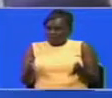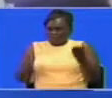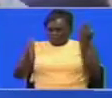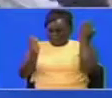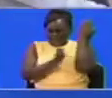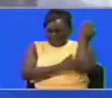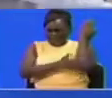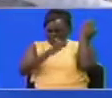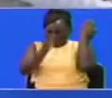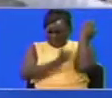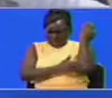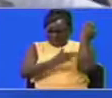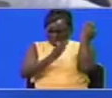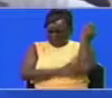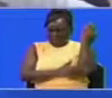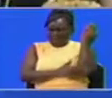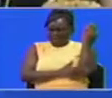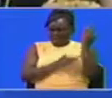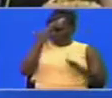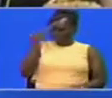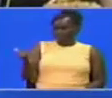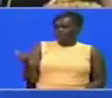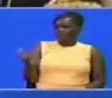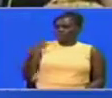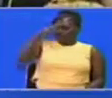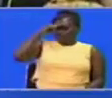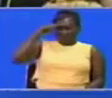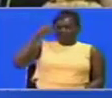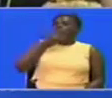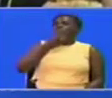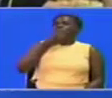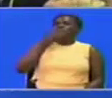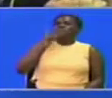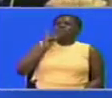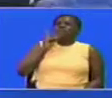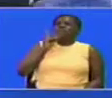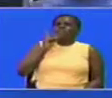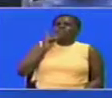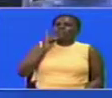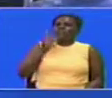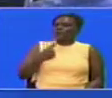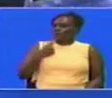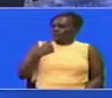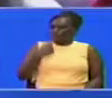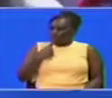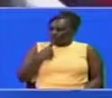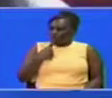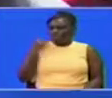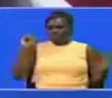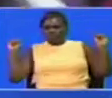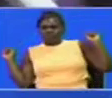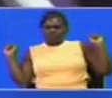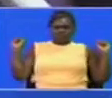excessively more. Why? Because of the drought that we have. The Pokot are primarily